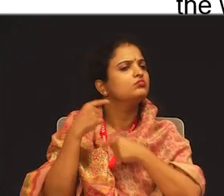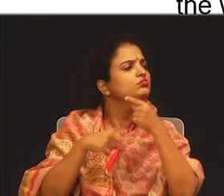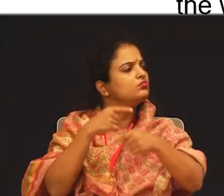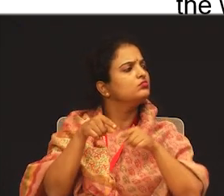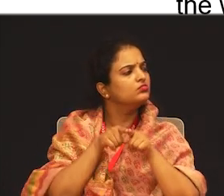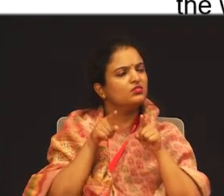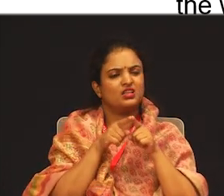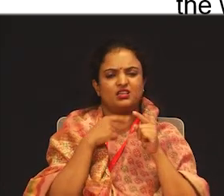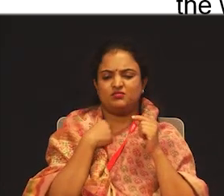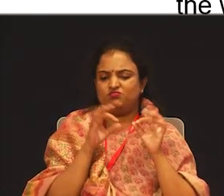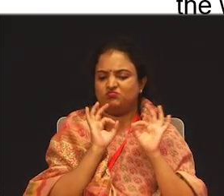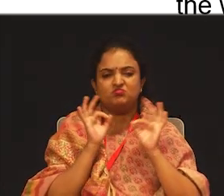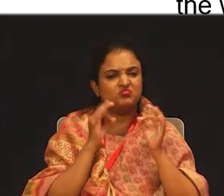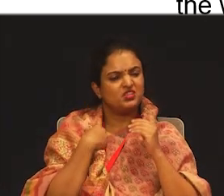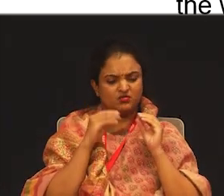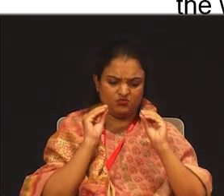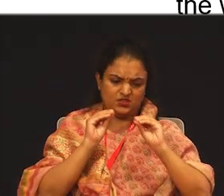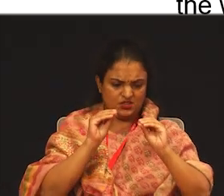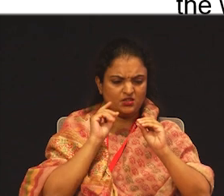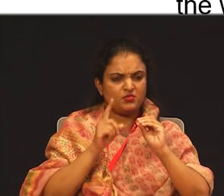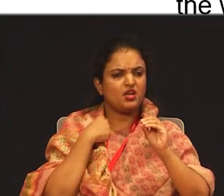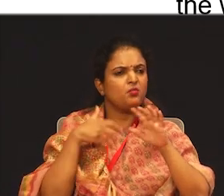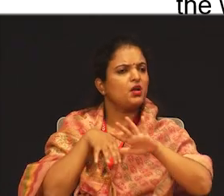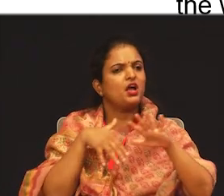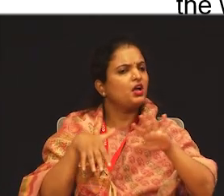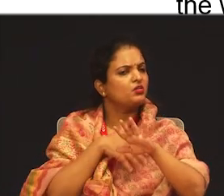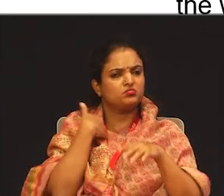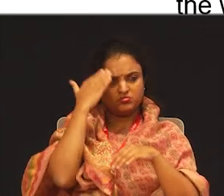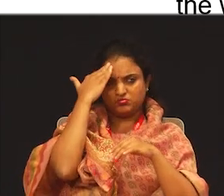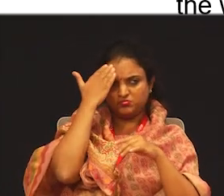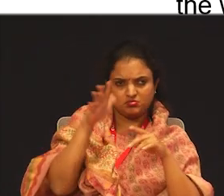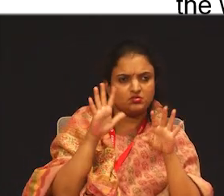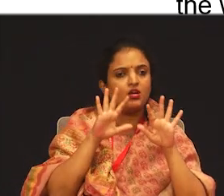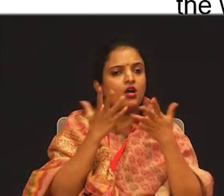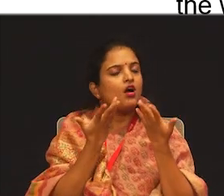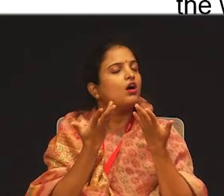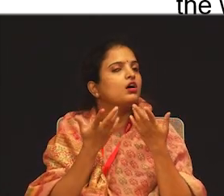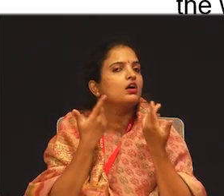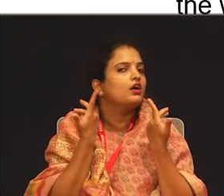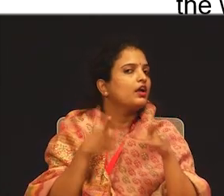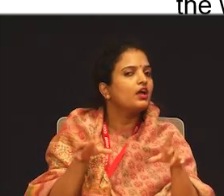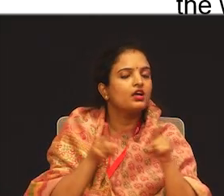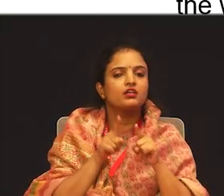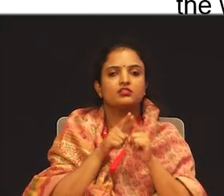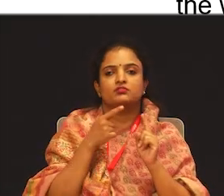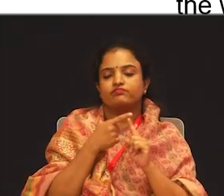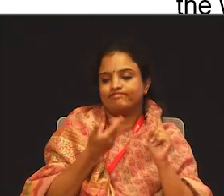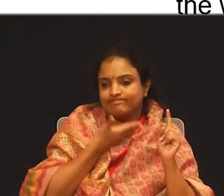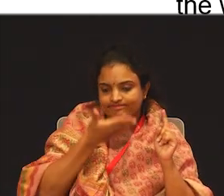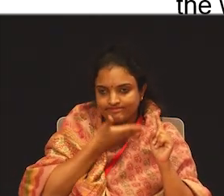not have any background or any study or any training on disability